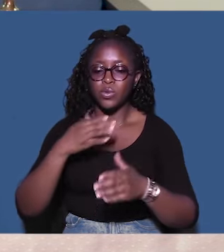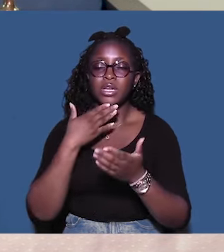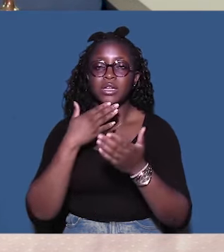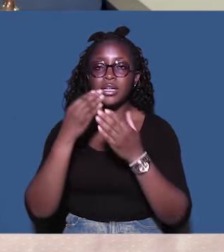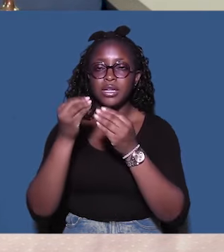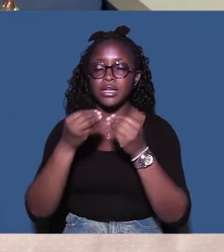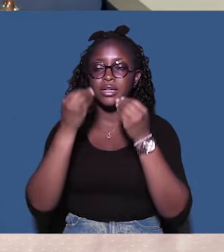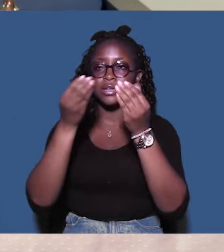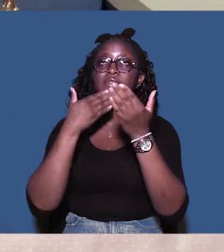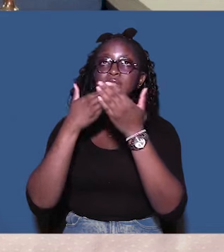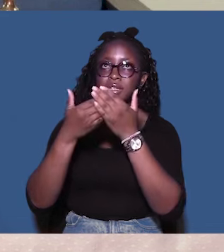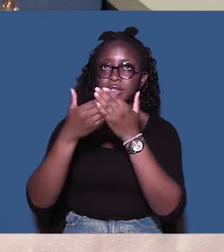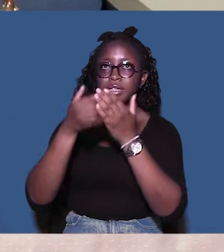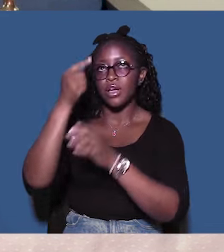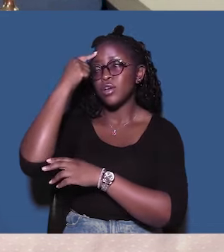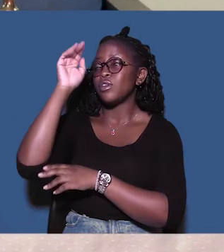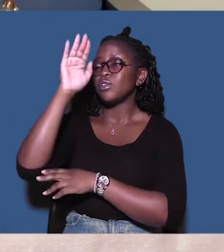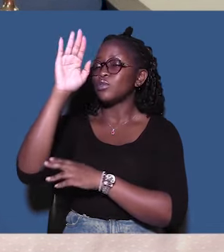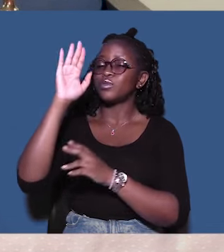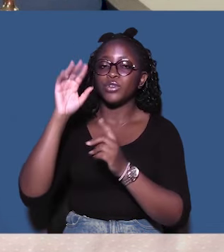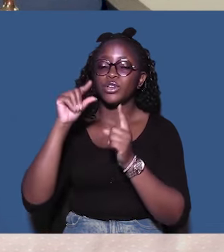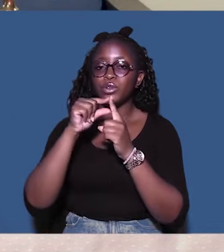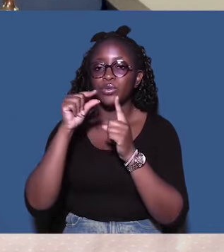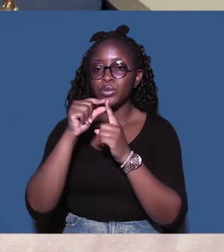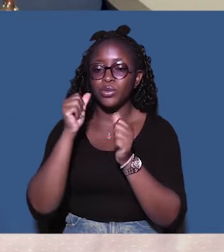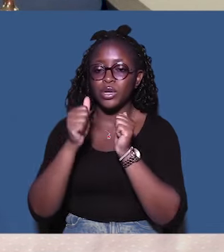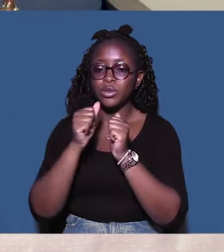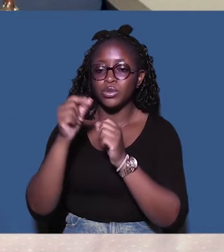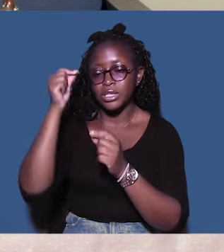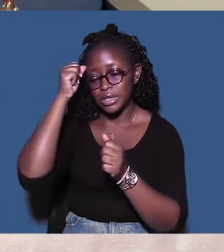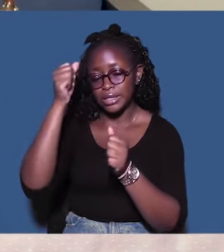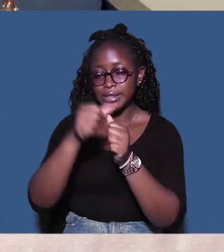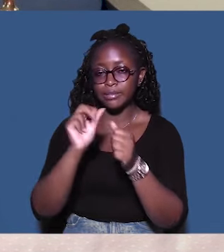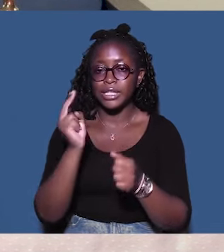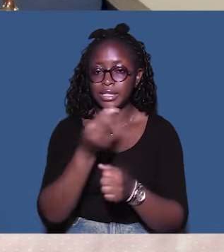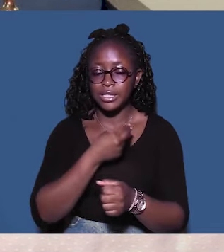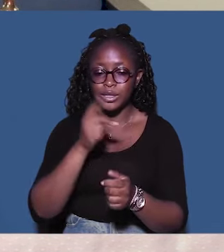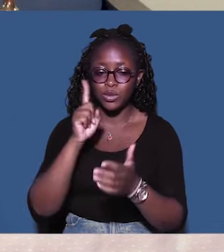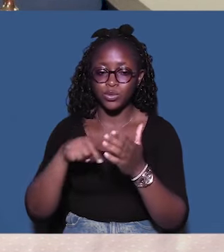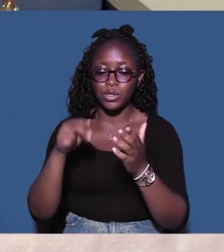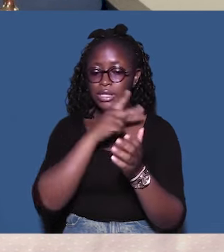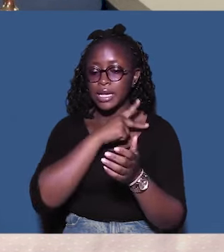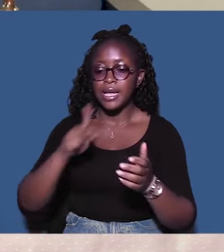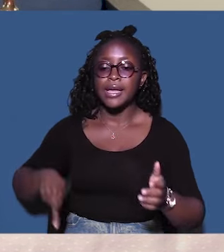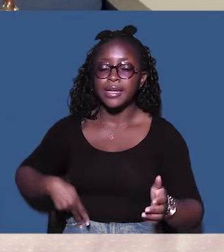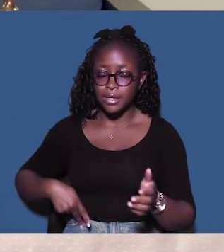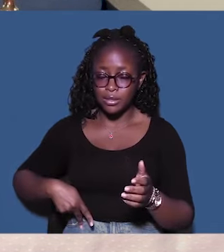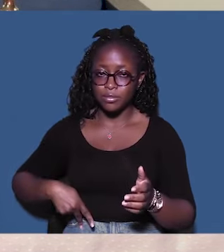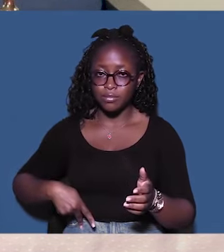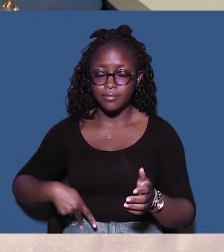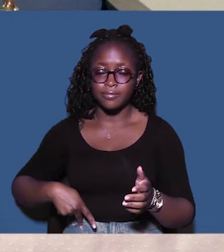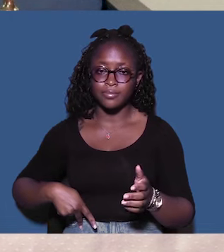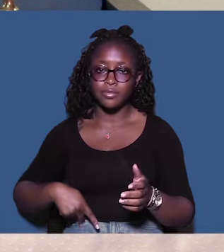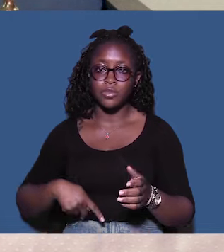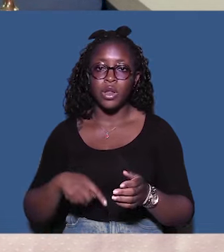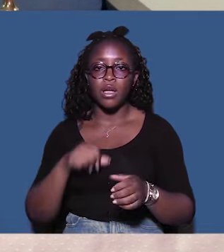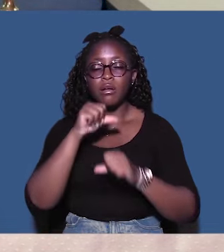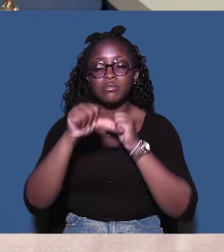is reminding us what the kingdom of God is all about. It's about righteousness and holiness. It's